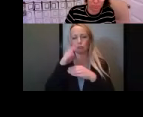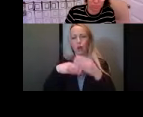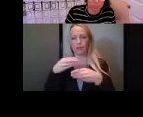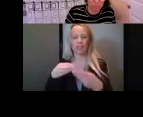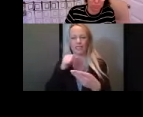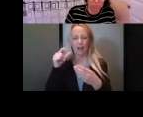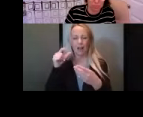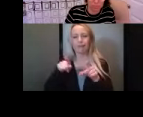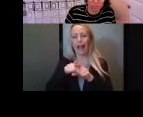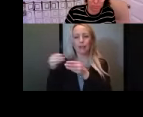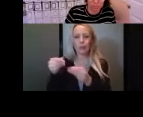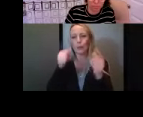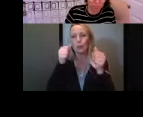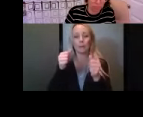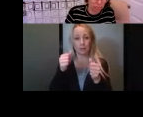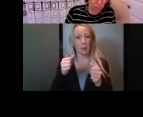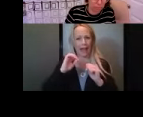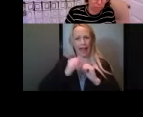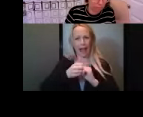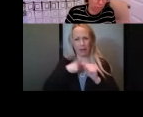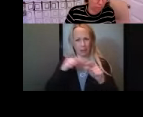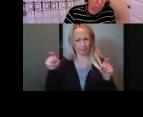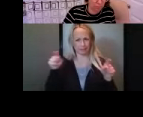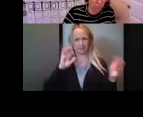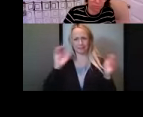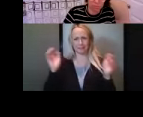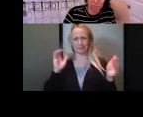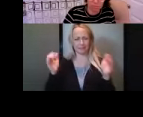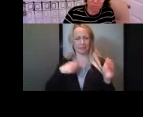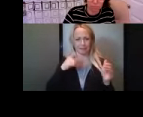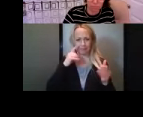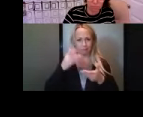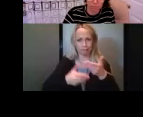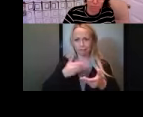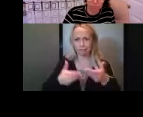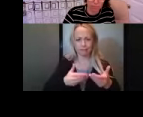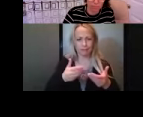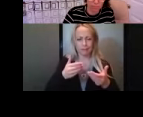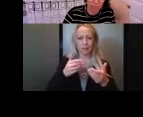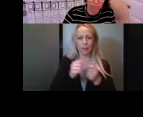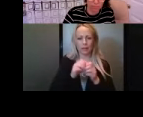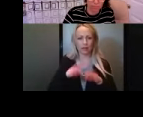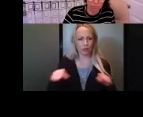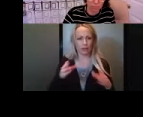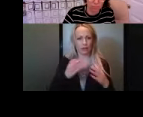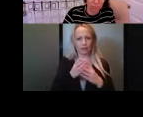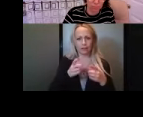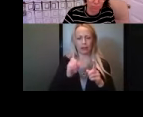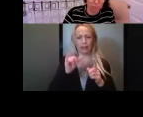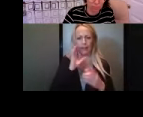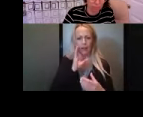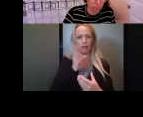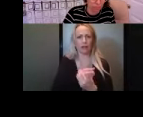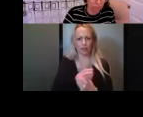So how do we make these measurements in kids over the course of the intervention? we use a software package that my lab's